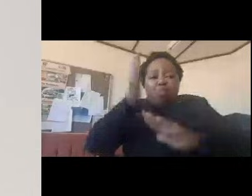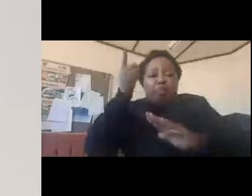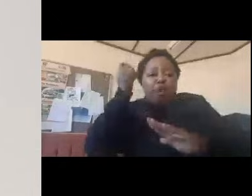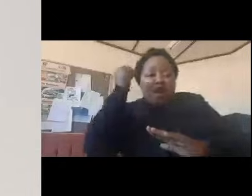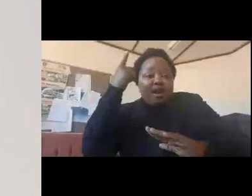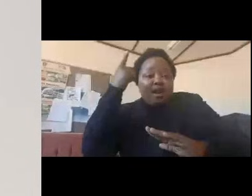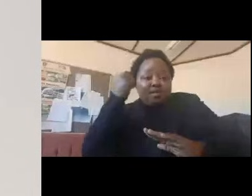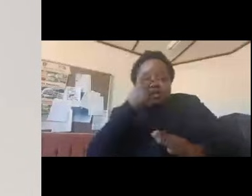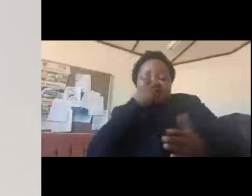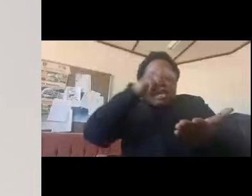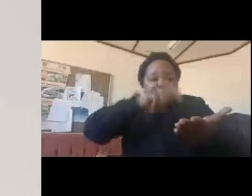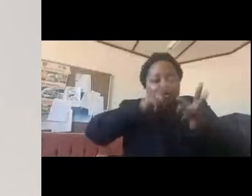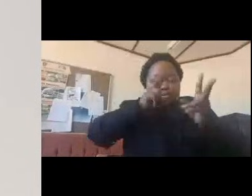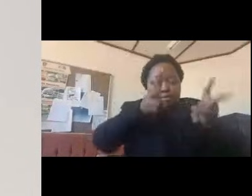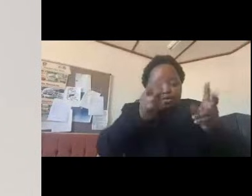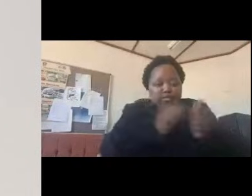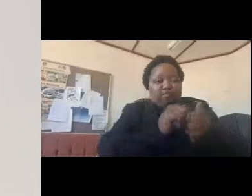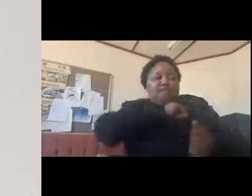And